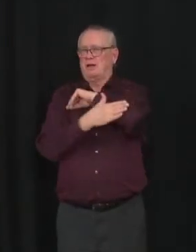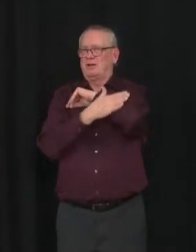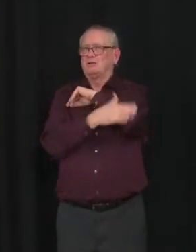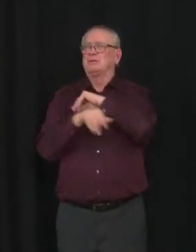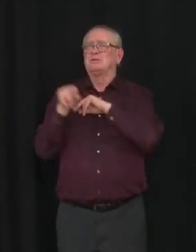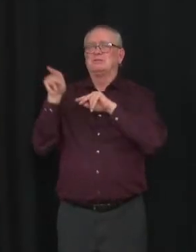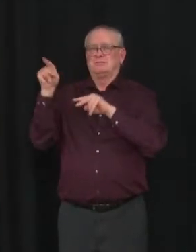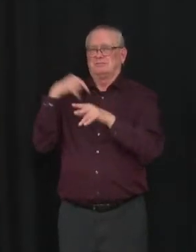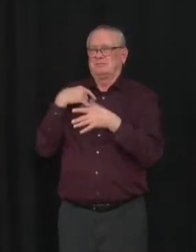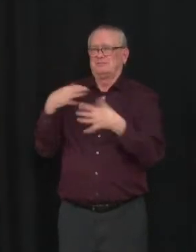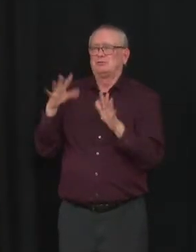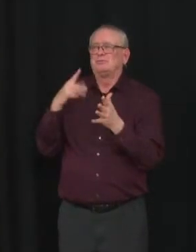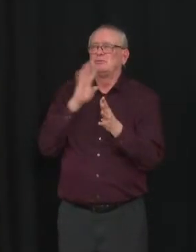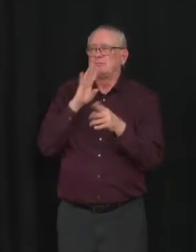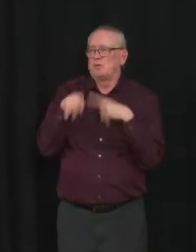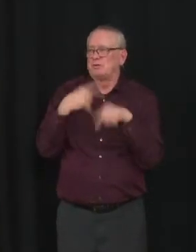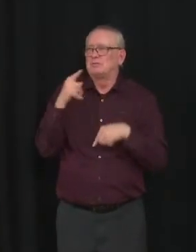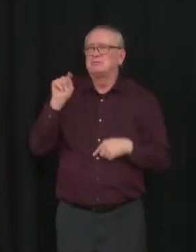done?